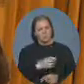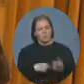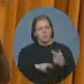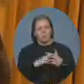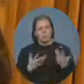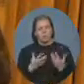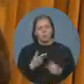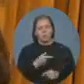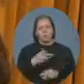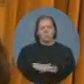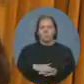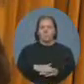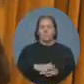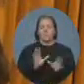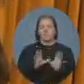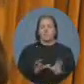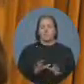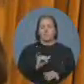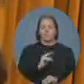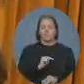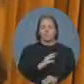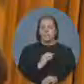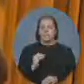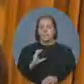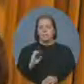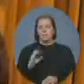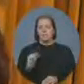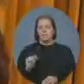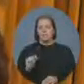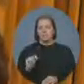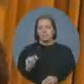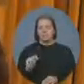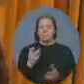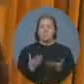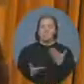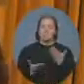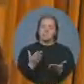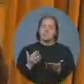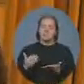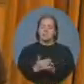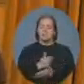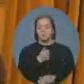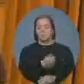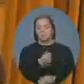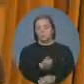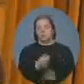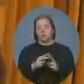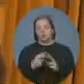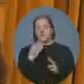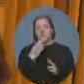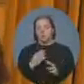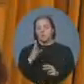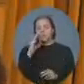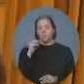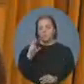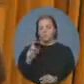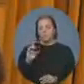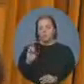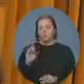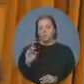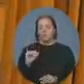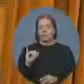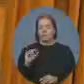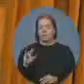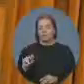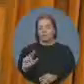Employs one of its key architects, Mike Donison. So instead, every day we hear from Junior over there,